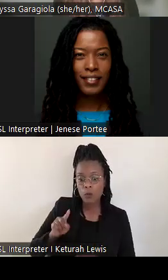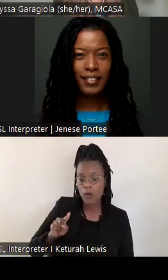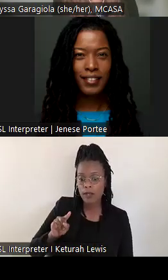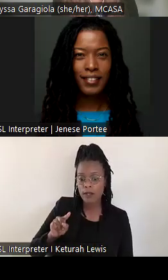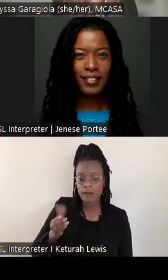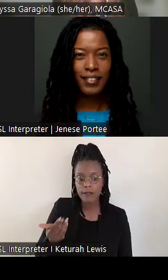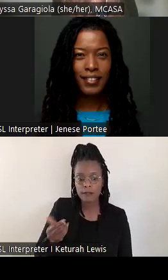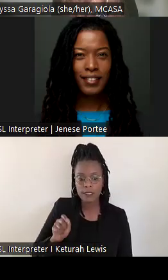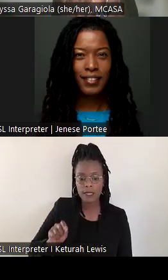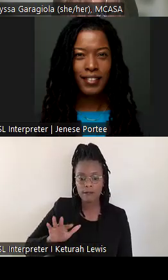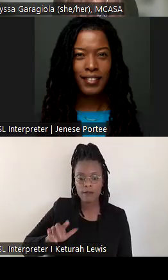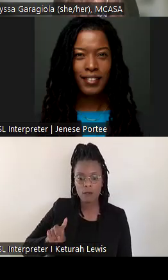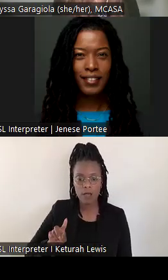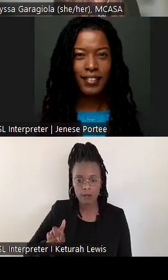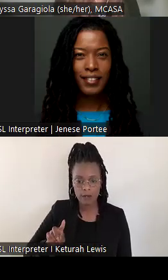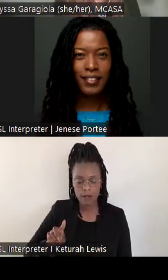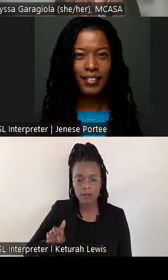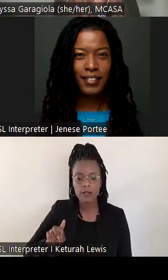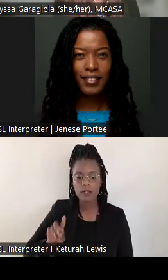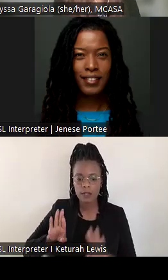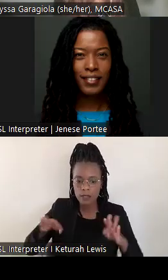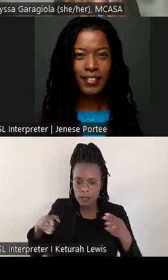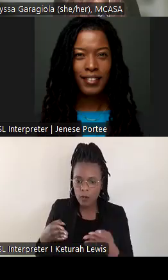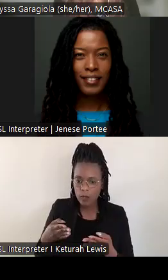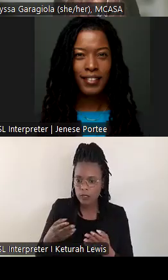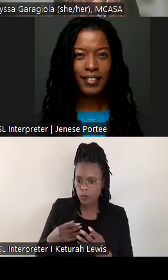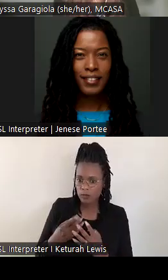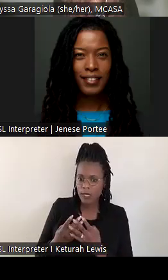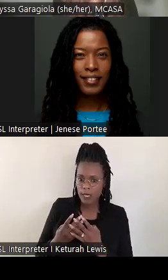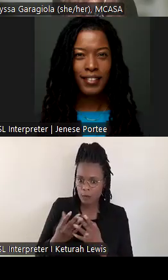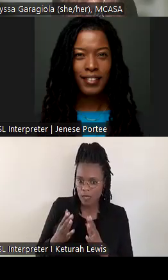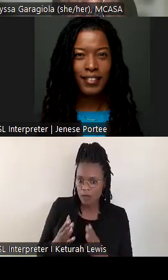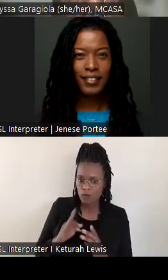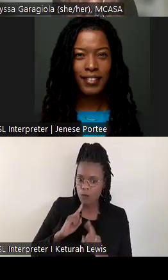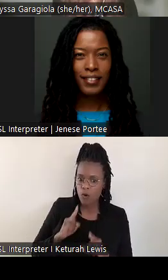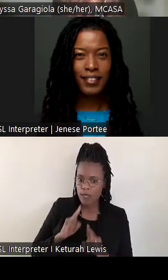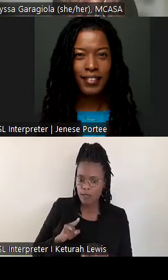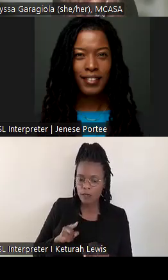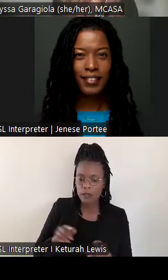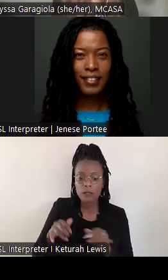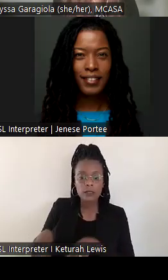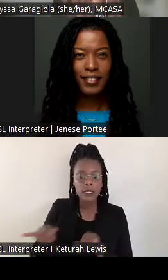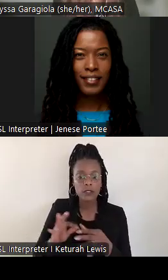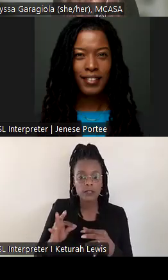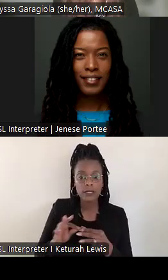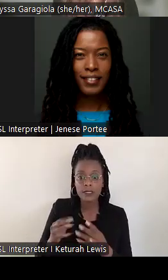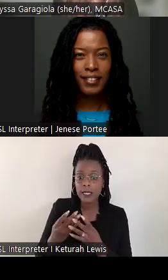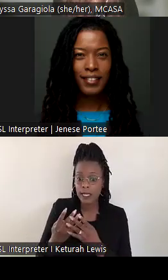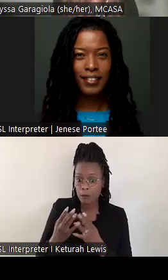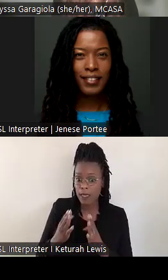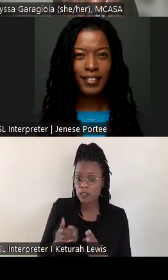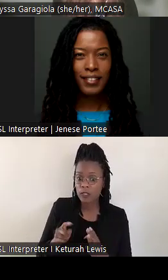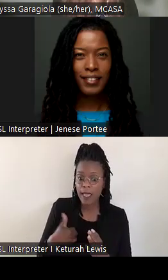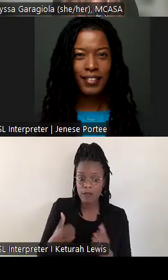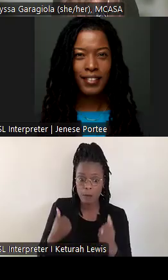115.51. So this is focused on inmate reporting. And this standard says that inmates must have multiple